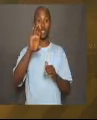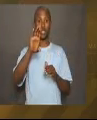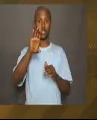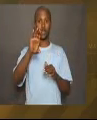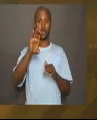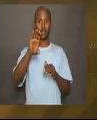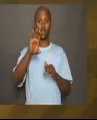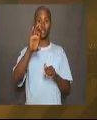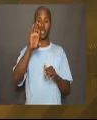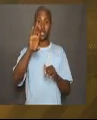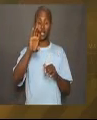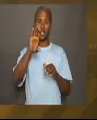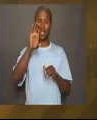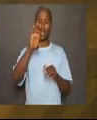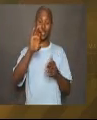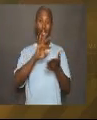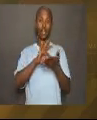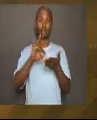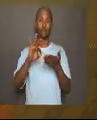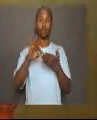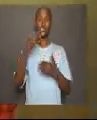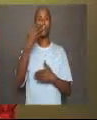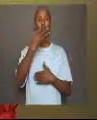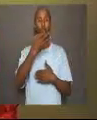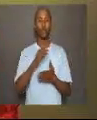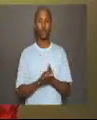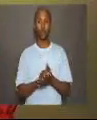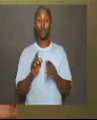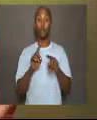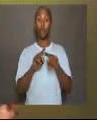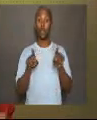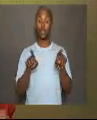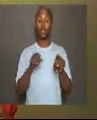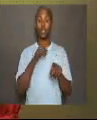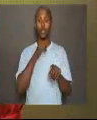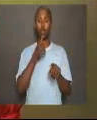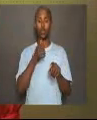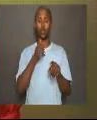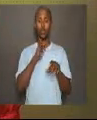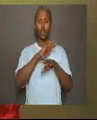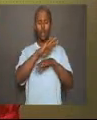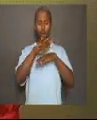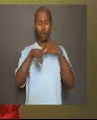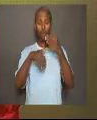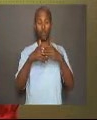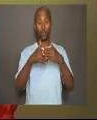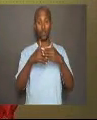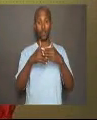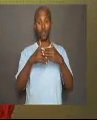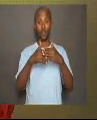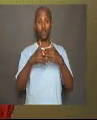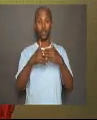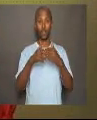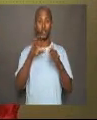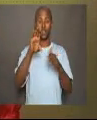a critical number of f. But not every critical number